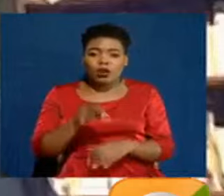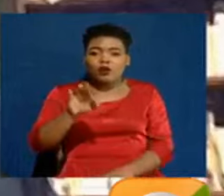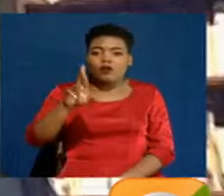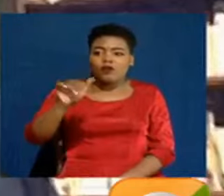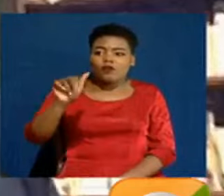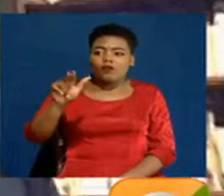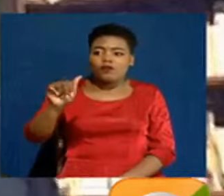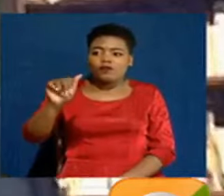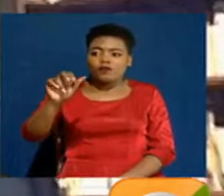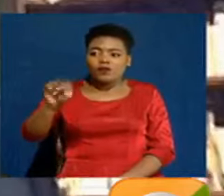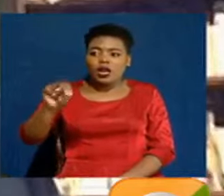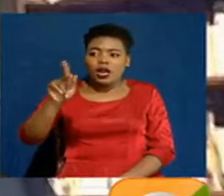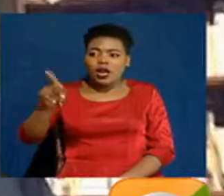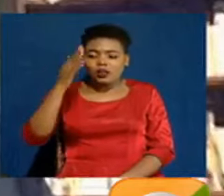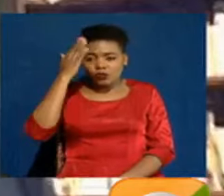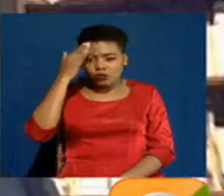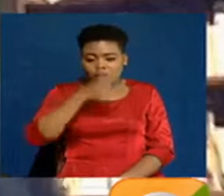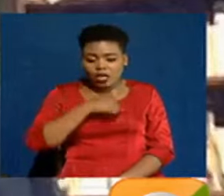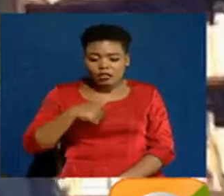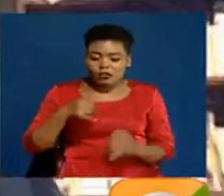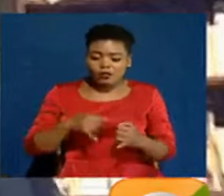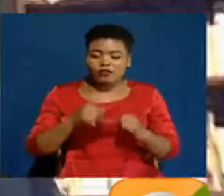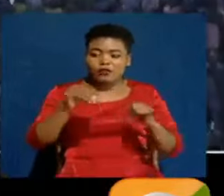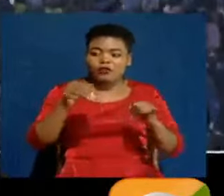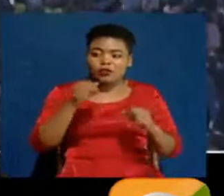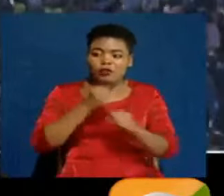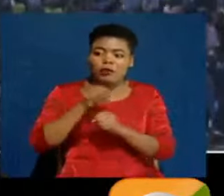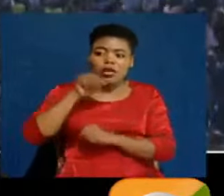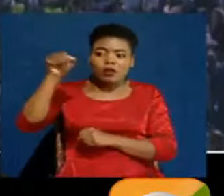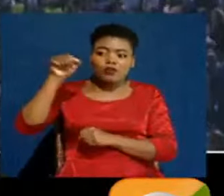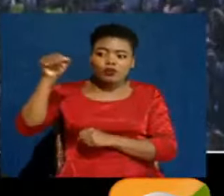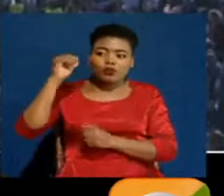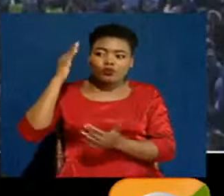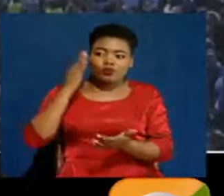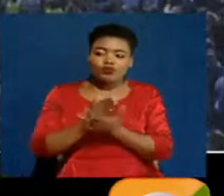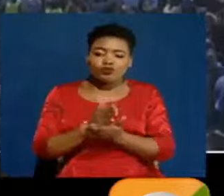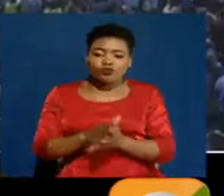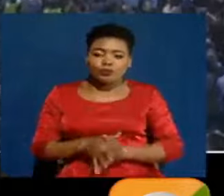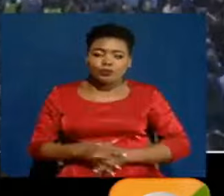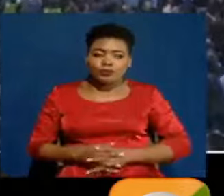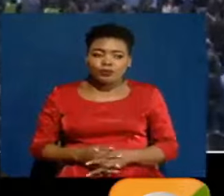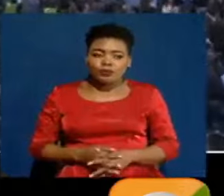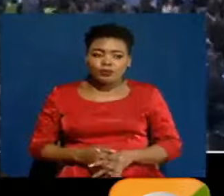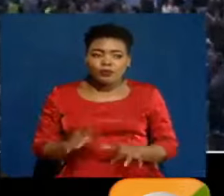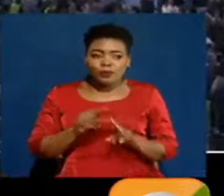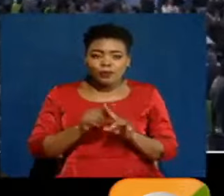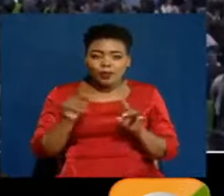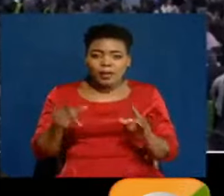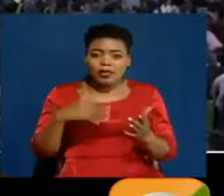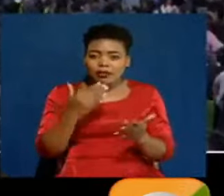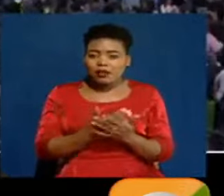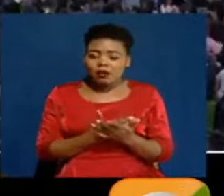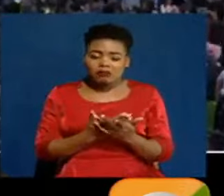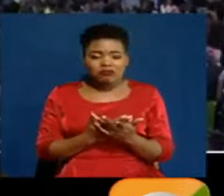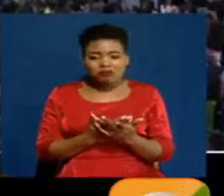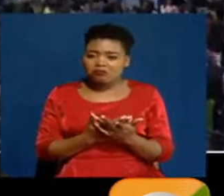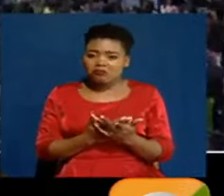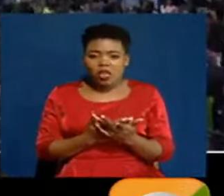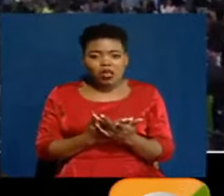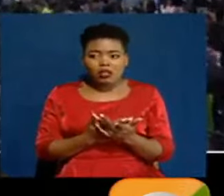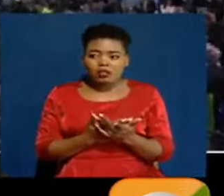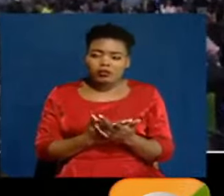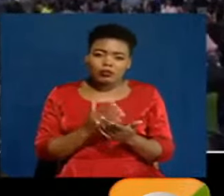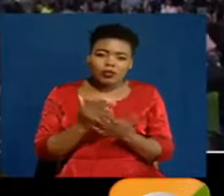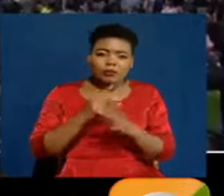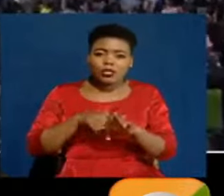knows we have really tried to put, to make political parties real political parties, but somehow it keeps escaping